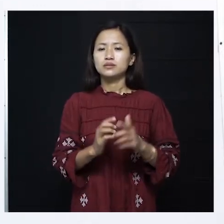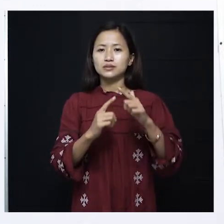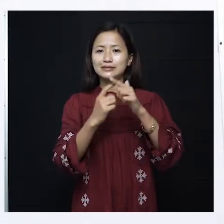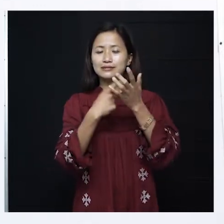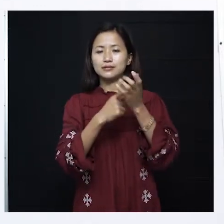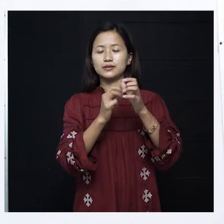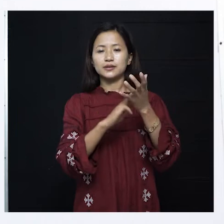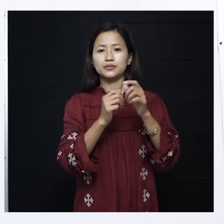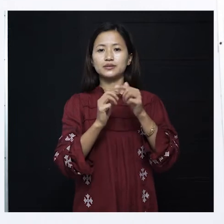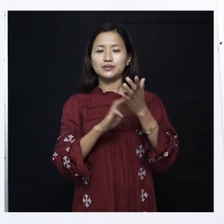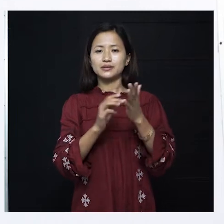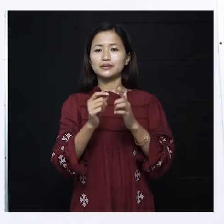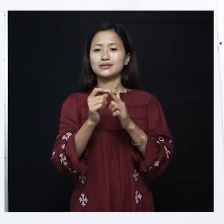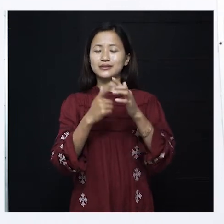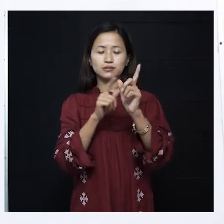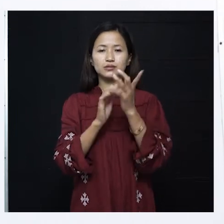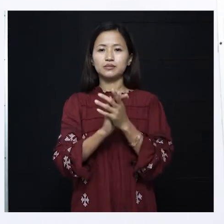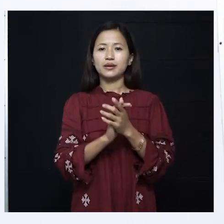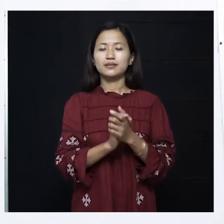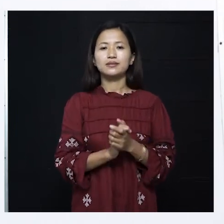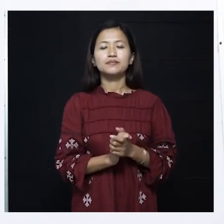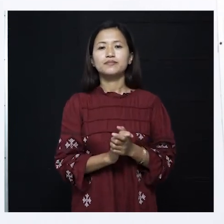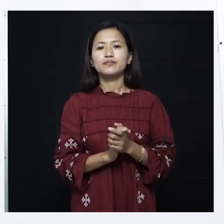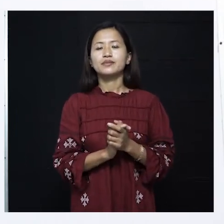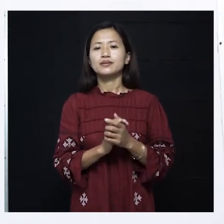thematic map, okay? The third one,